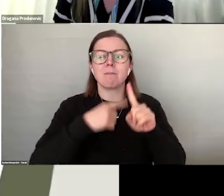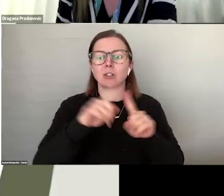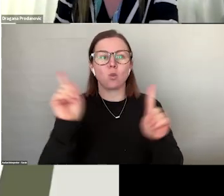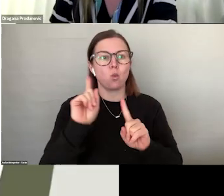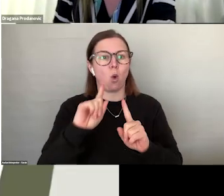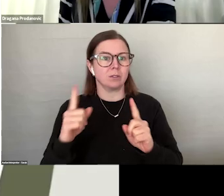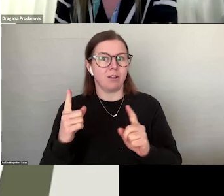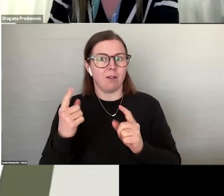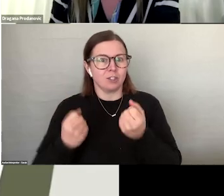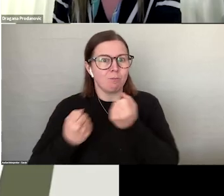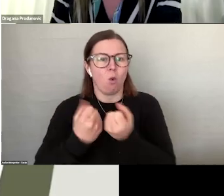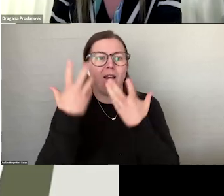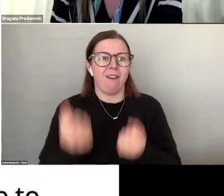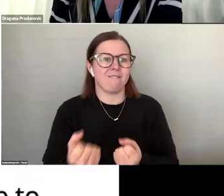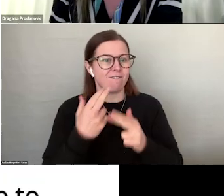and development.